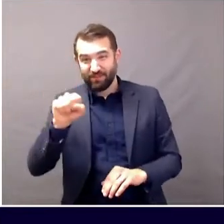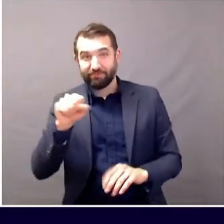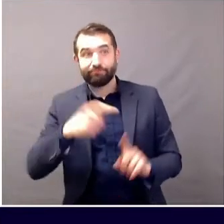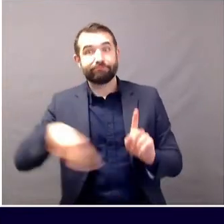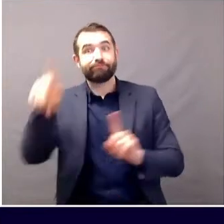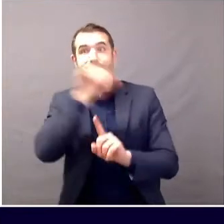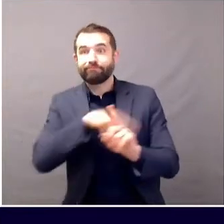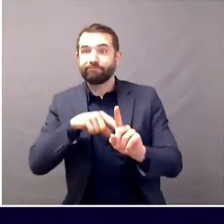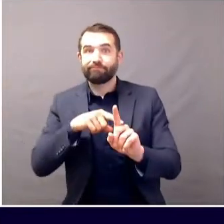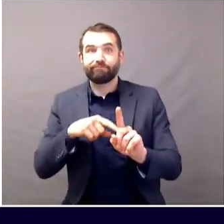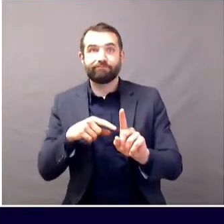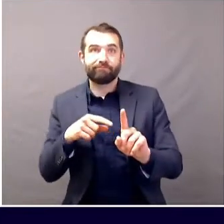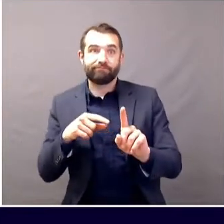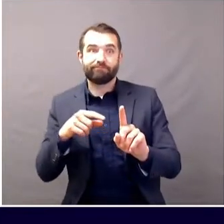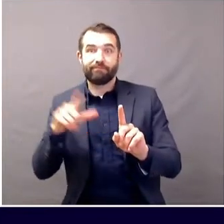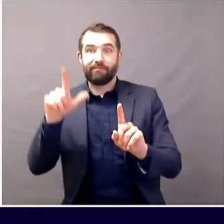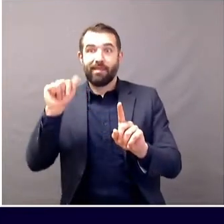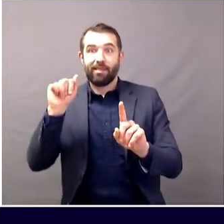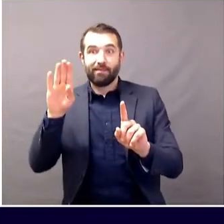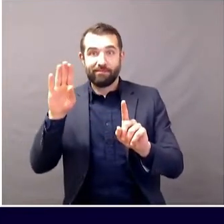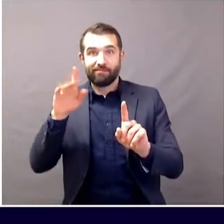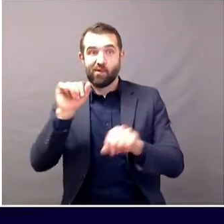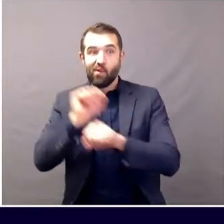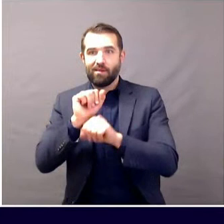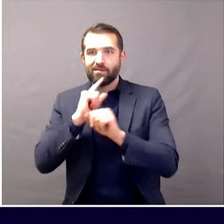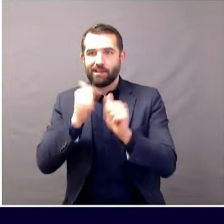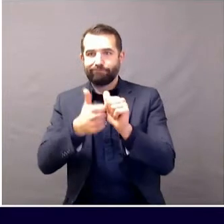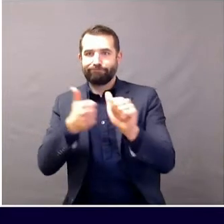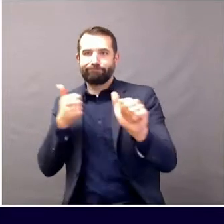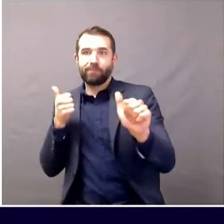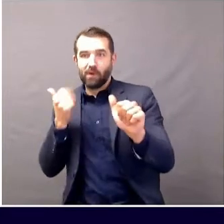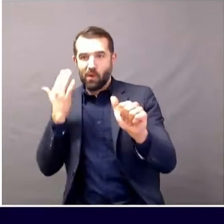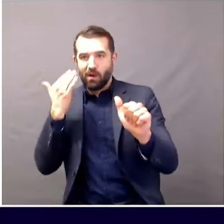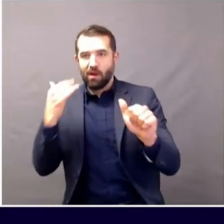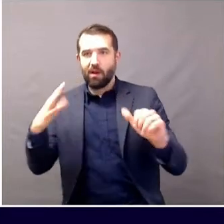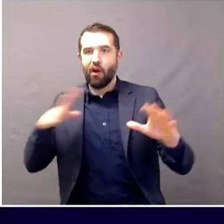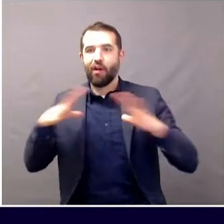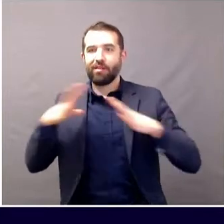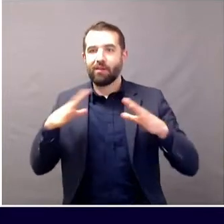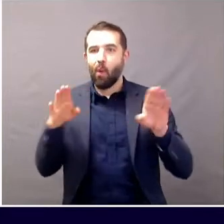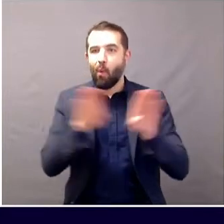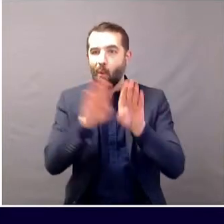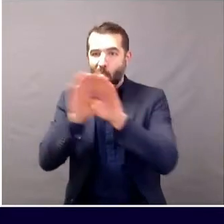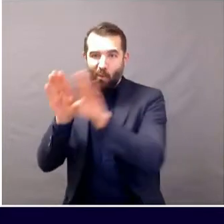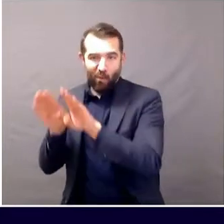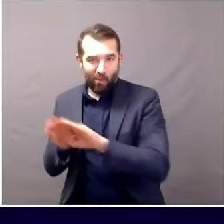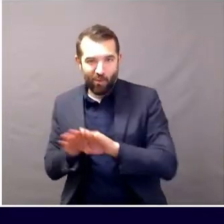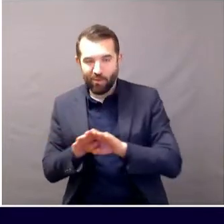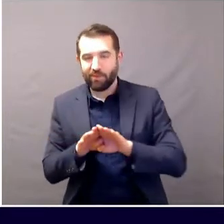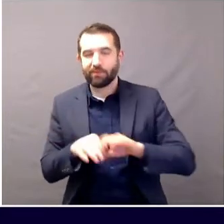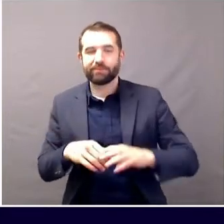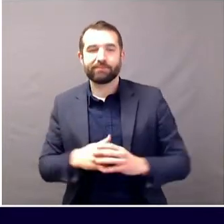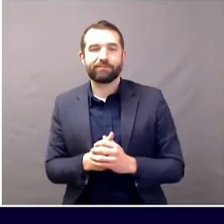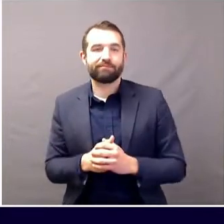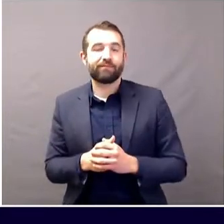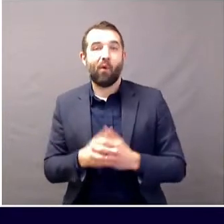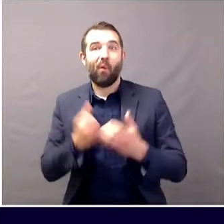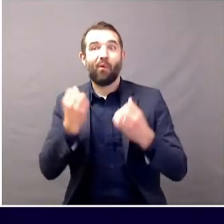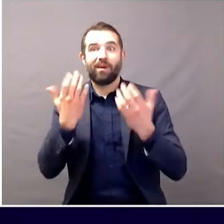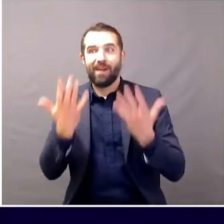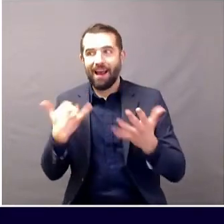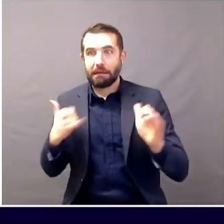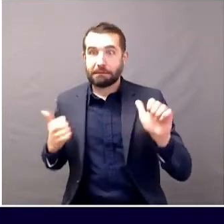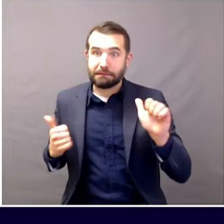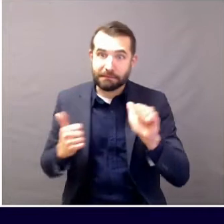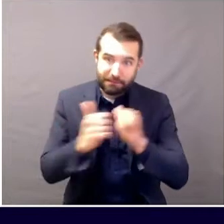one day of tests that didn't get run because many of them took the Christmas holiday off. The other thing is that